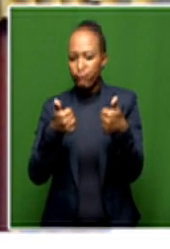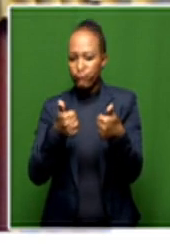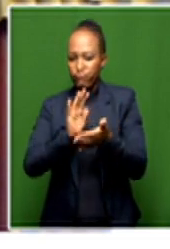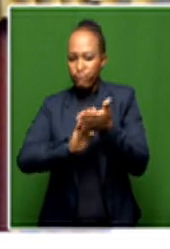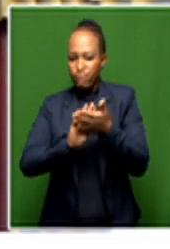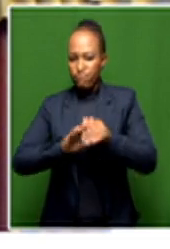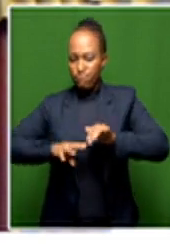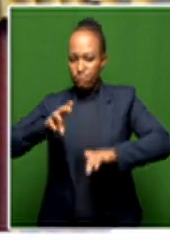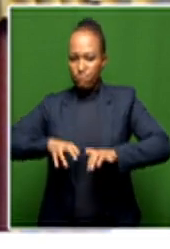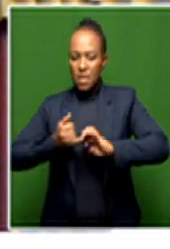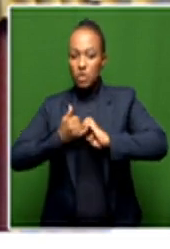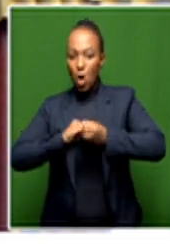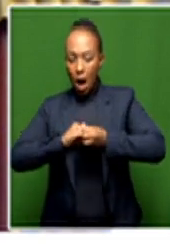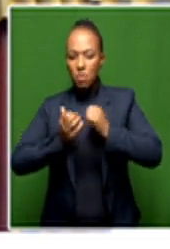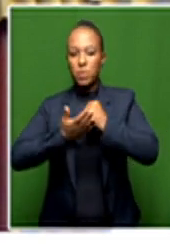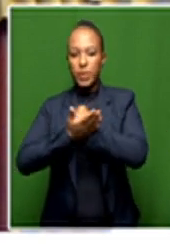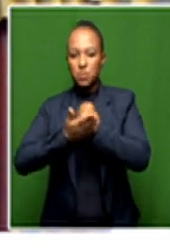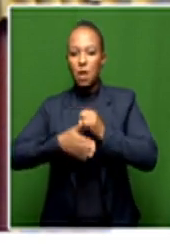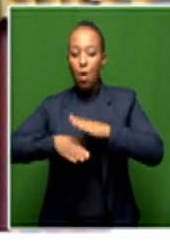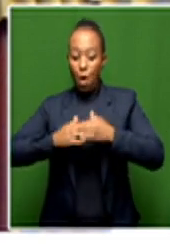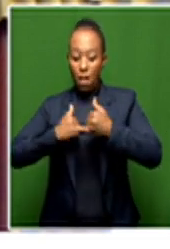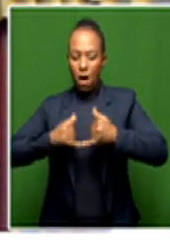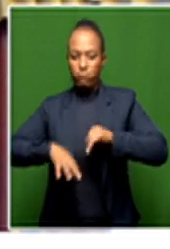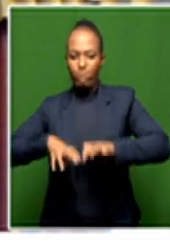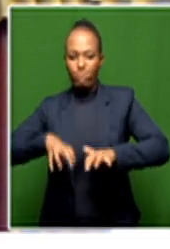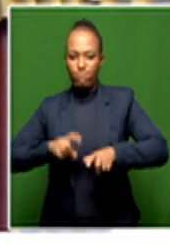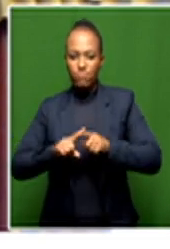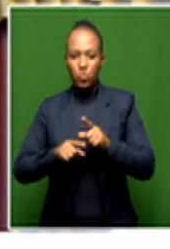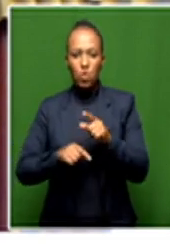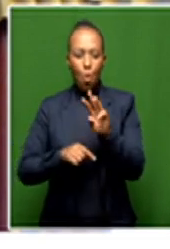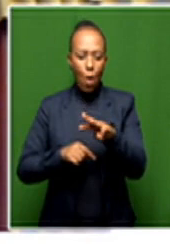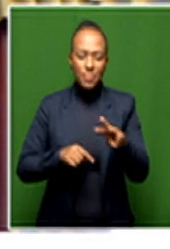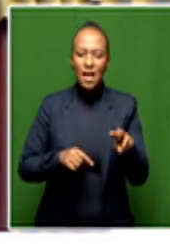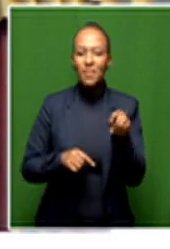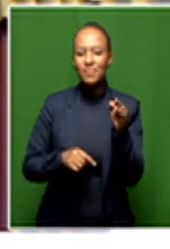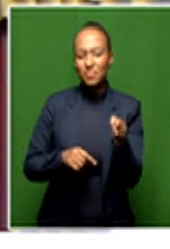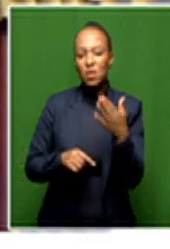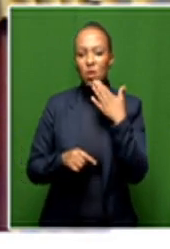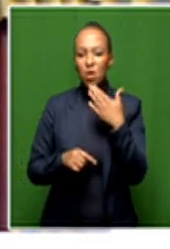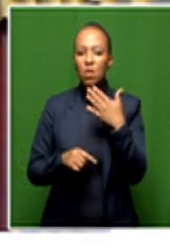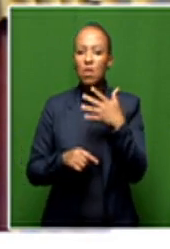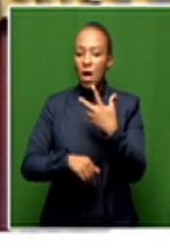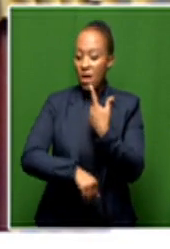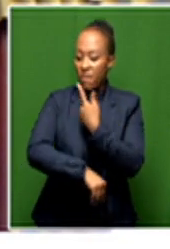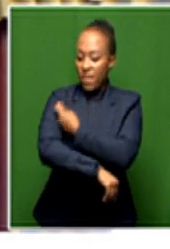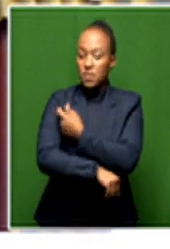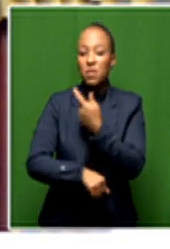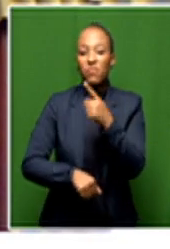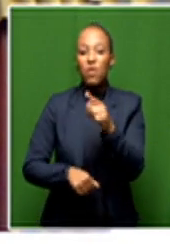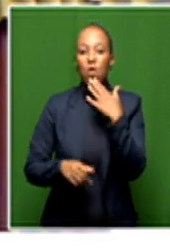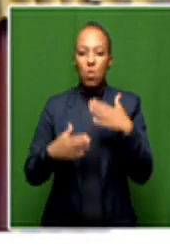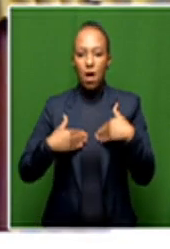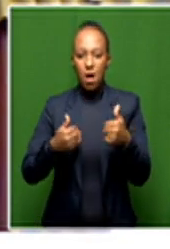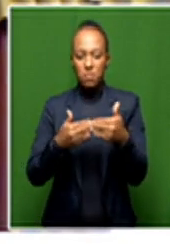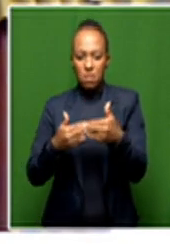trying to register online. SAMA's got a website which we vaccines for healthcare workers, where